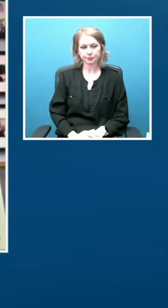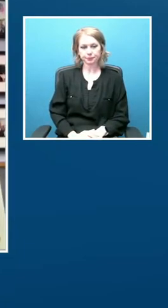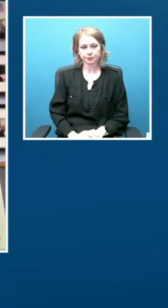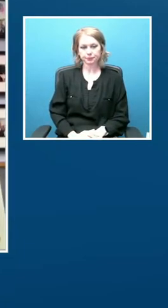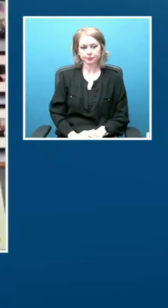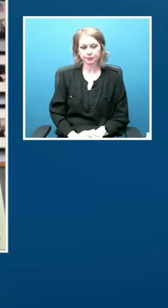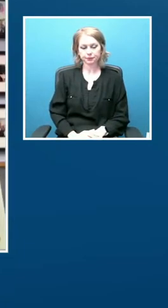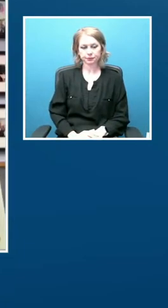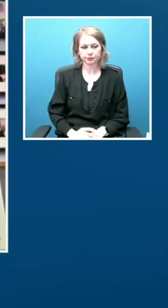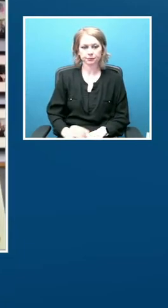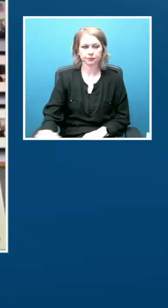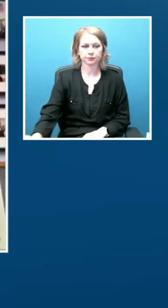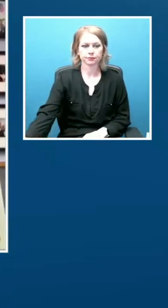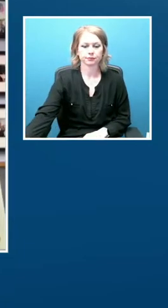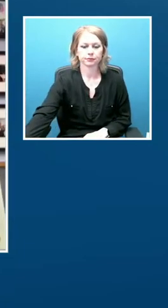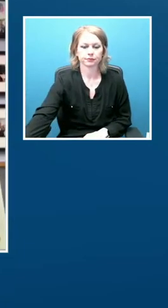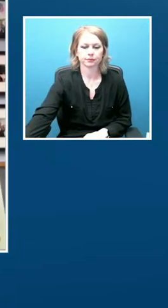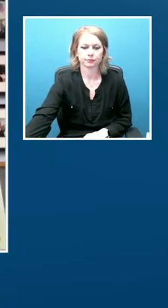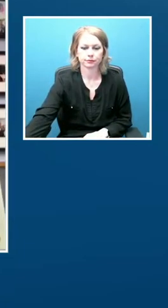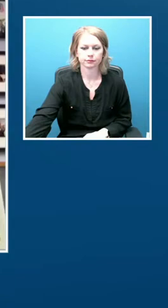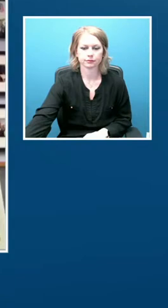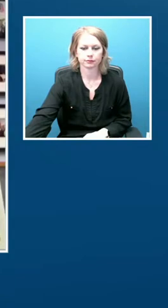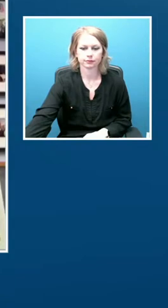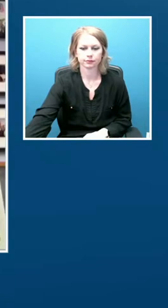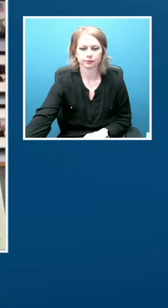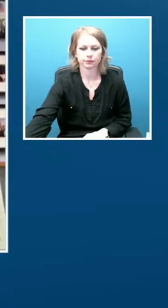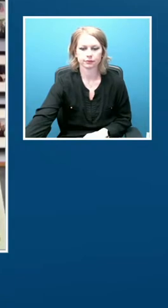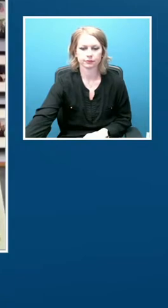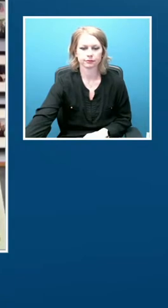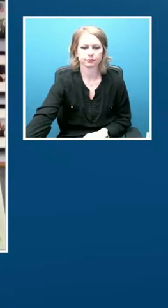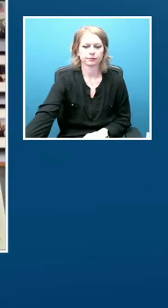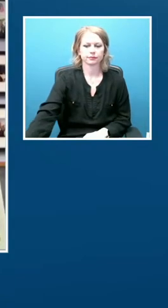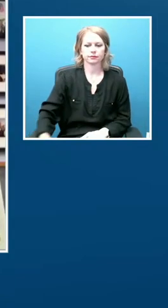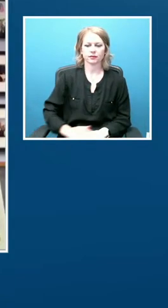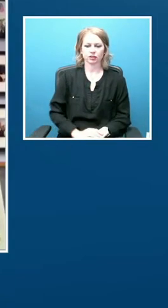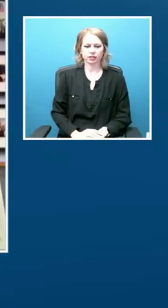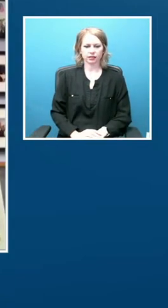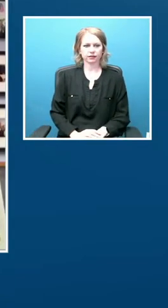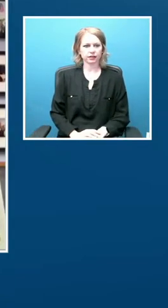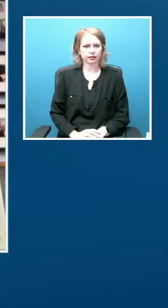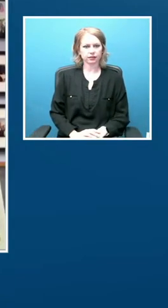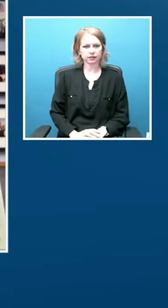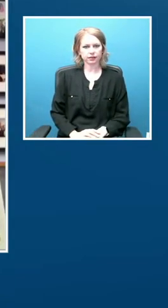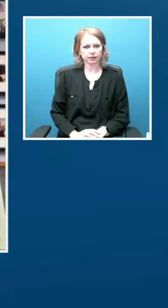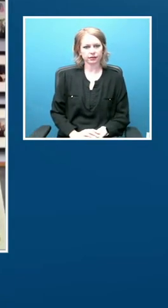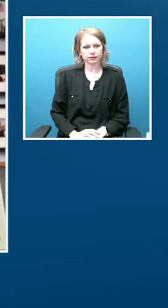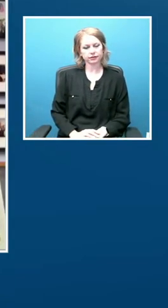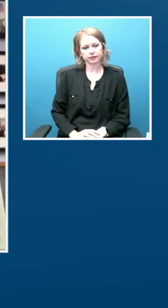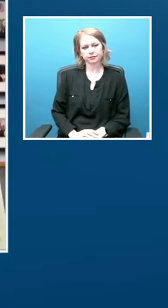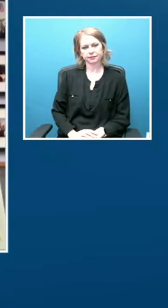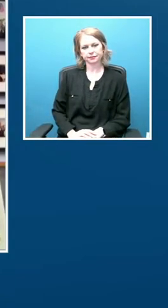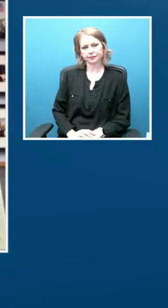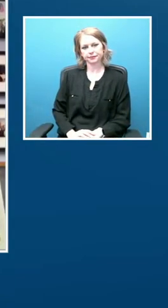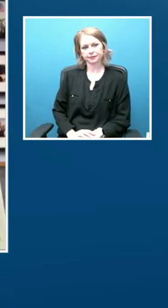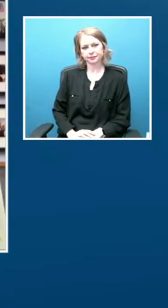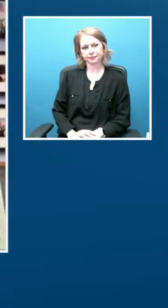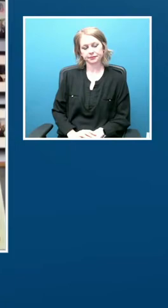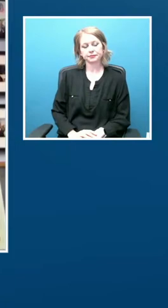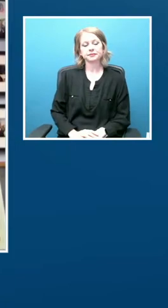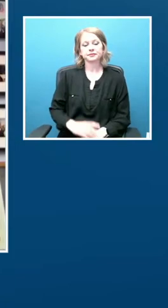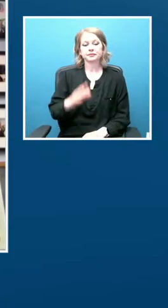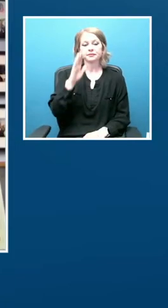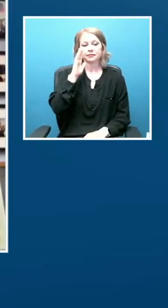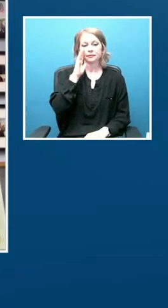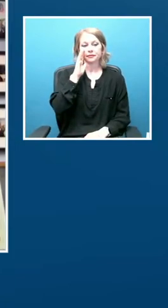speak, you will be announced and unmuted. We will do our best to call on everyone in the order